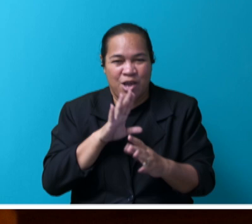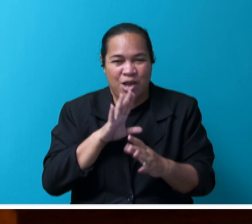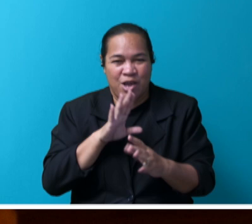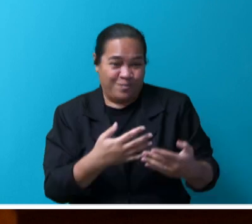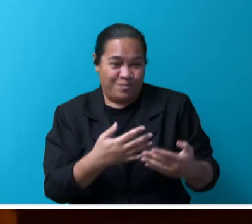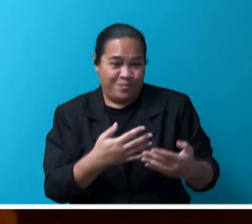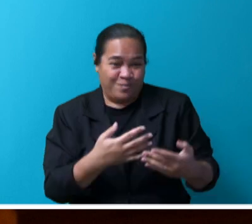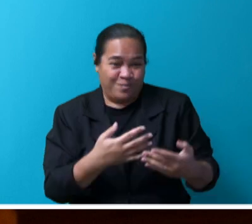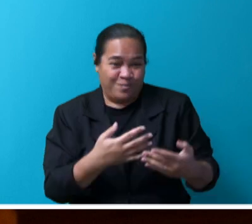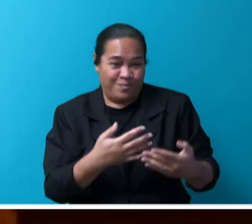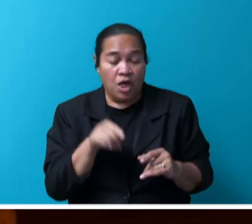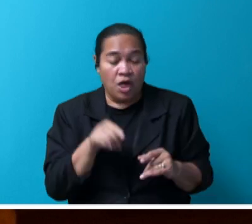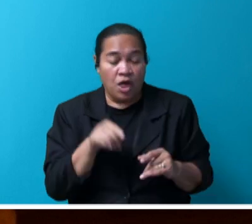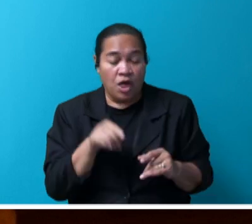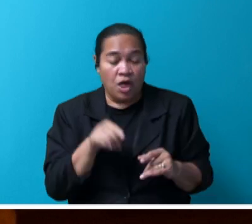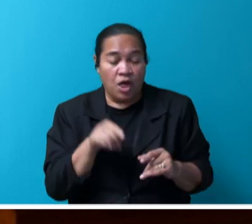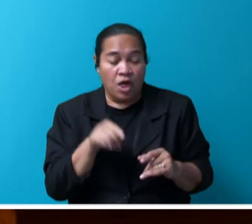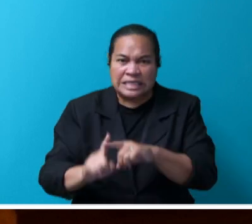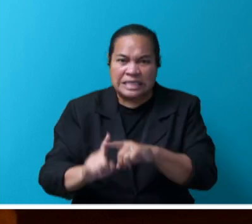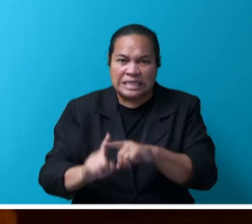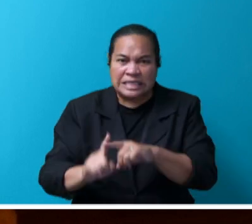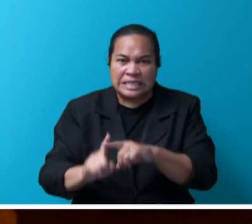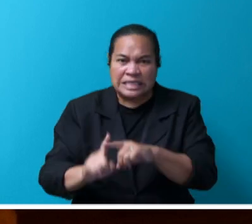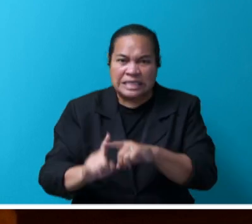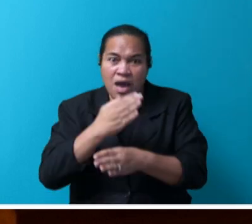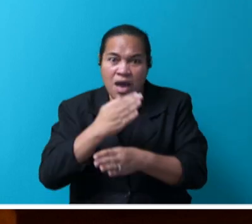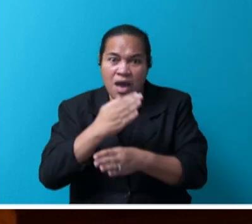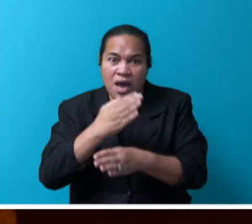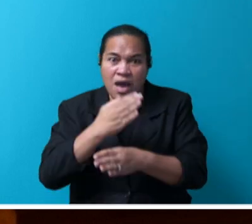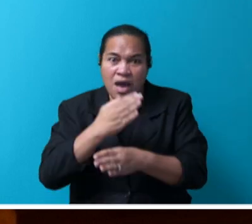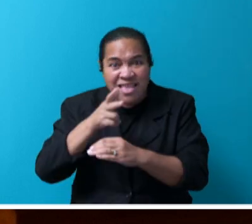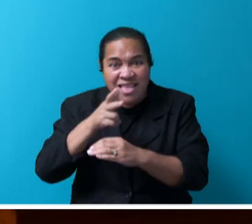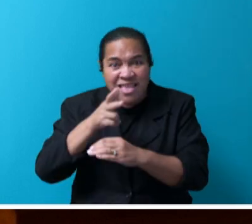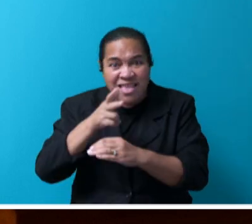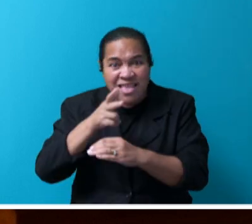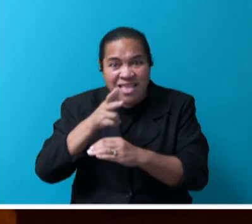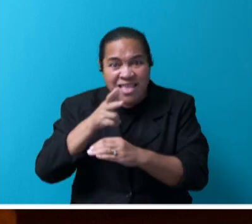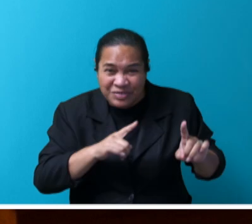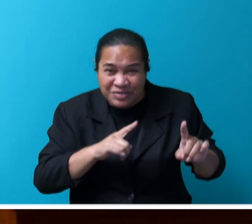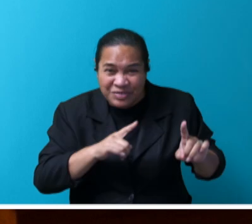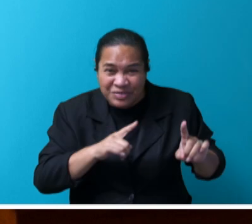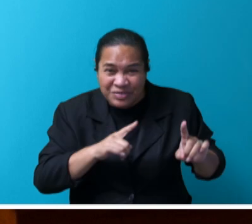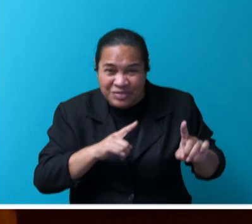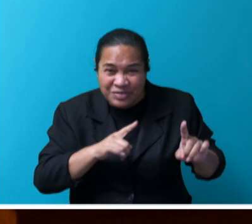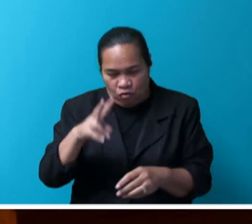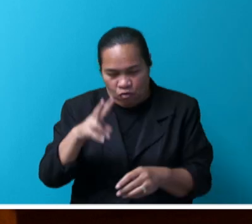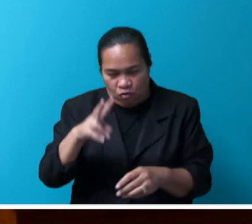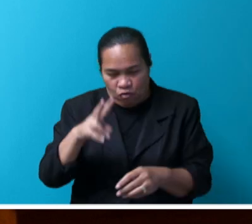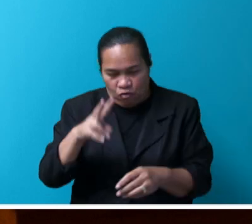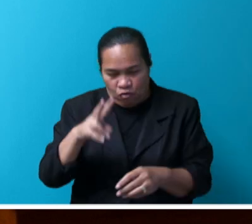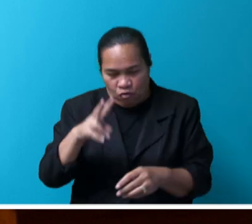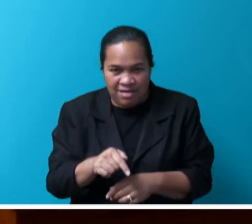of 25 staff members and is led by the Director of National Archives. As the Honorable Prime Minister highlighted in his